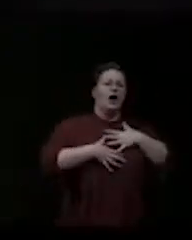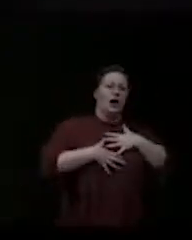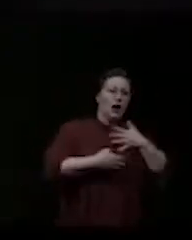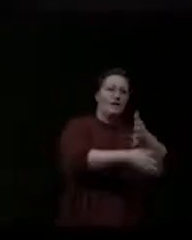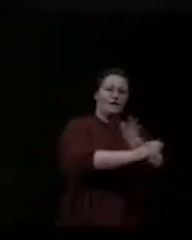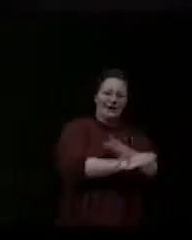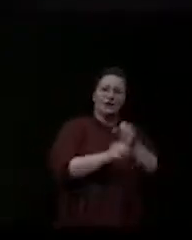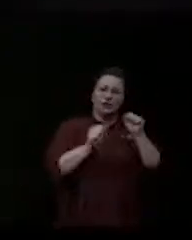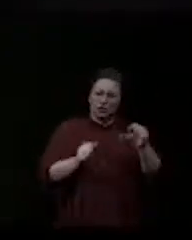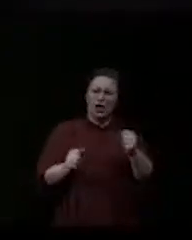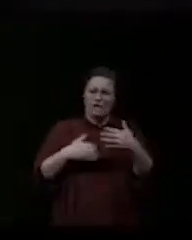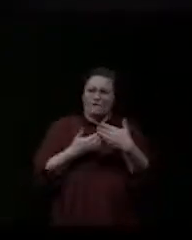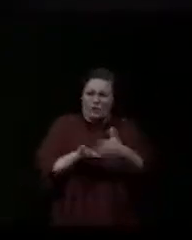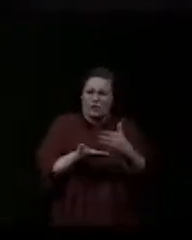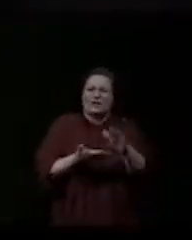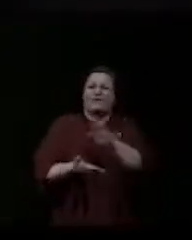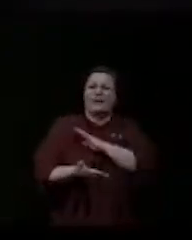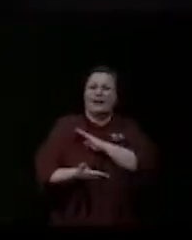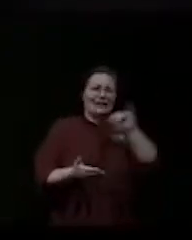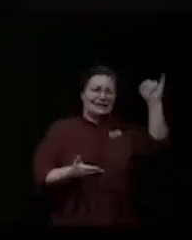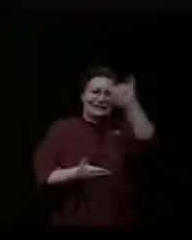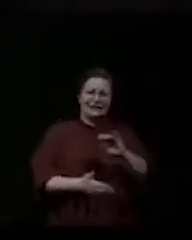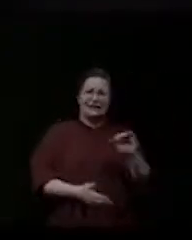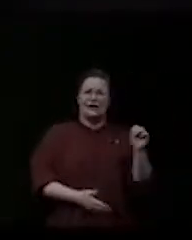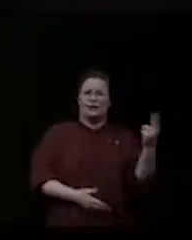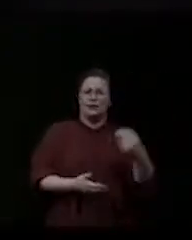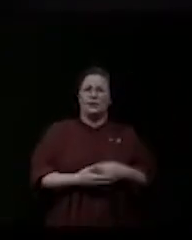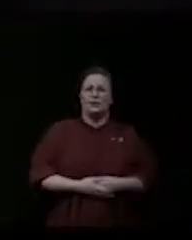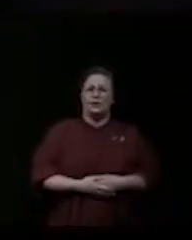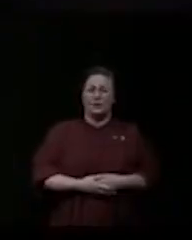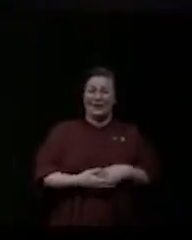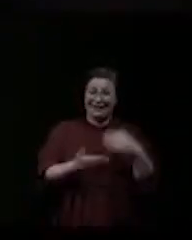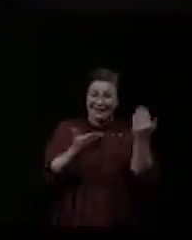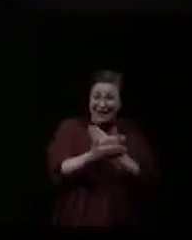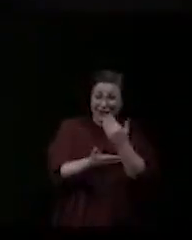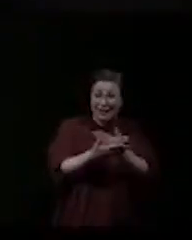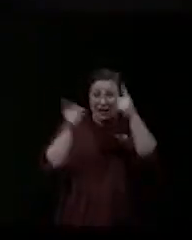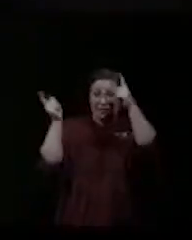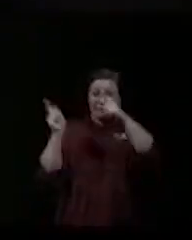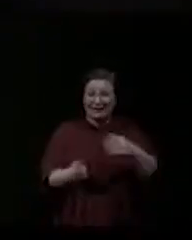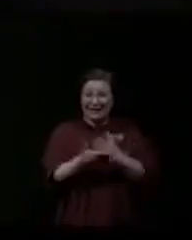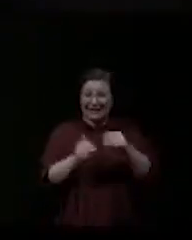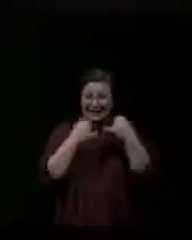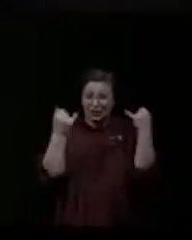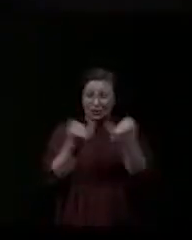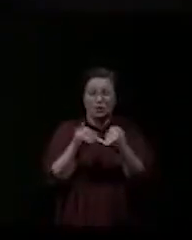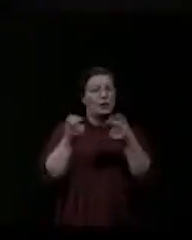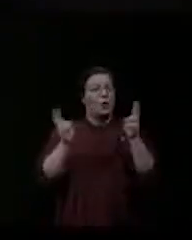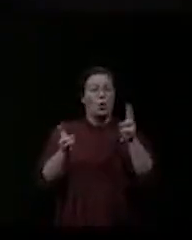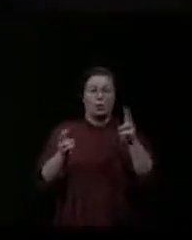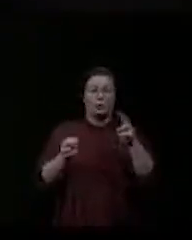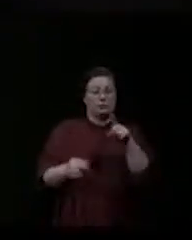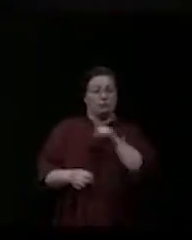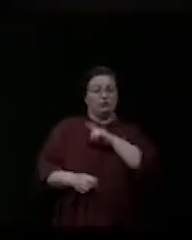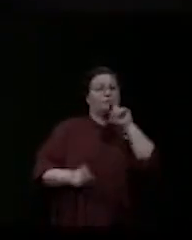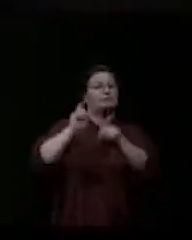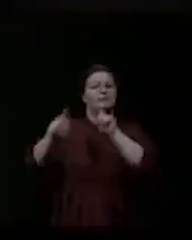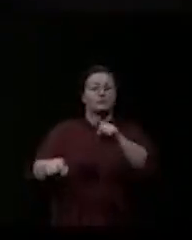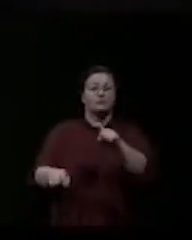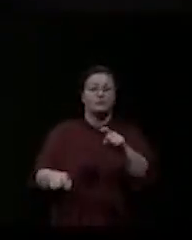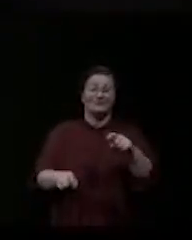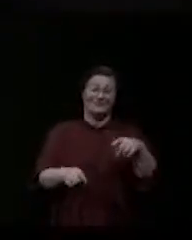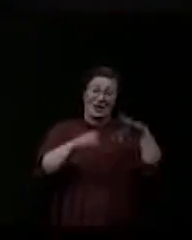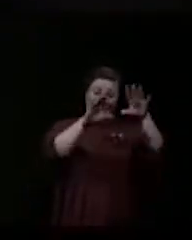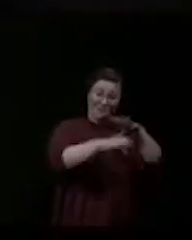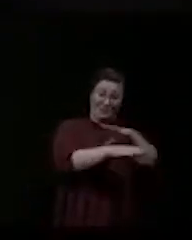a possibility. National human rights institutions are under attack as well, due to budget